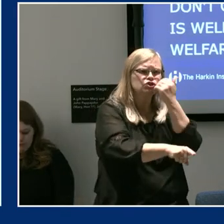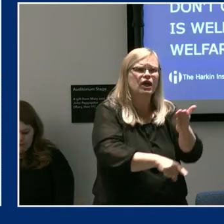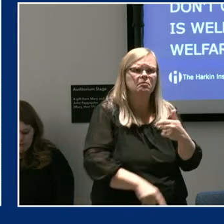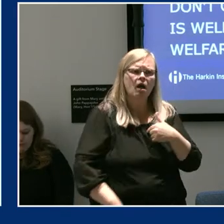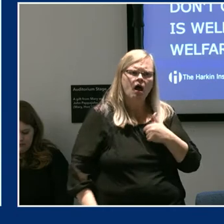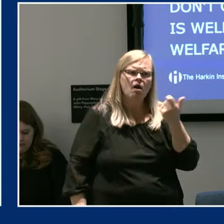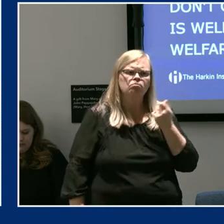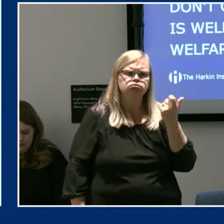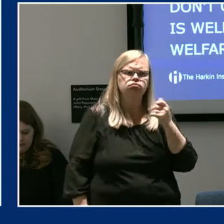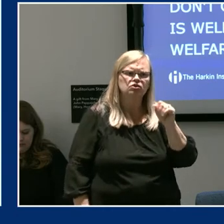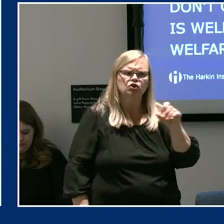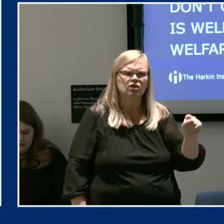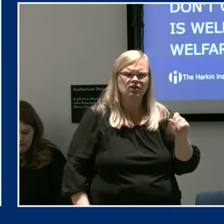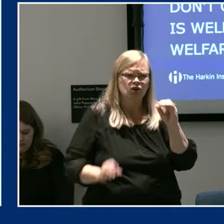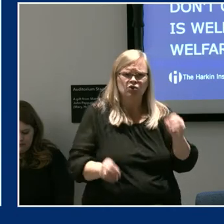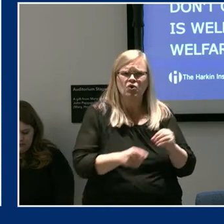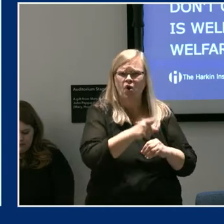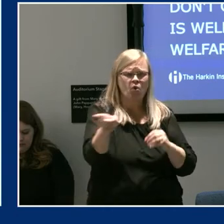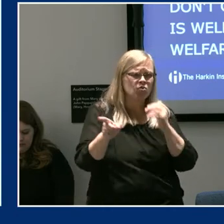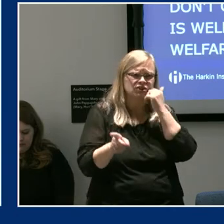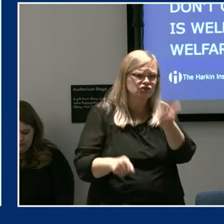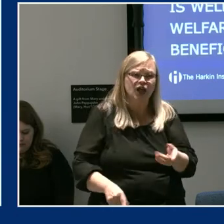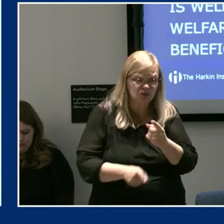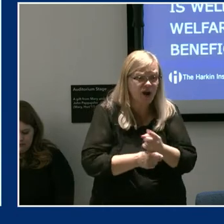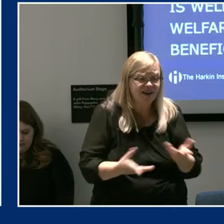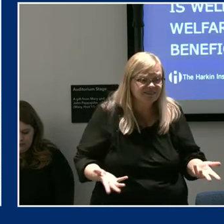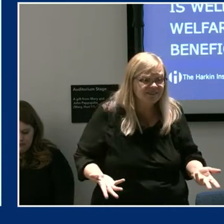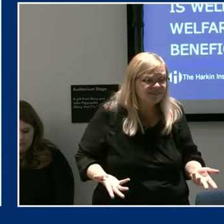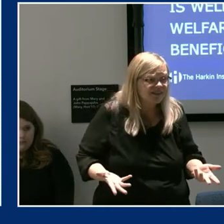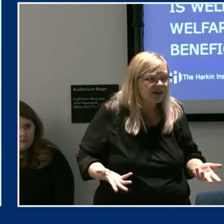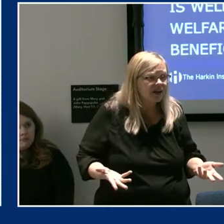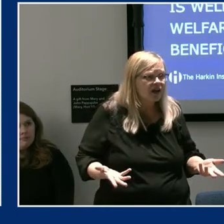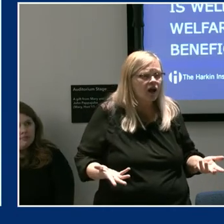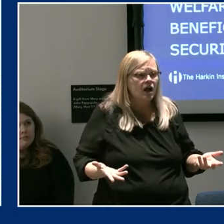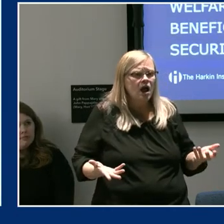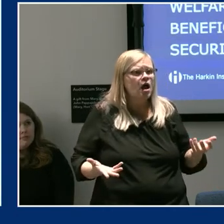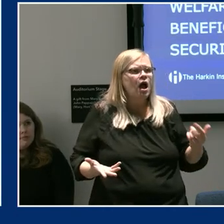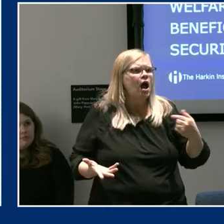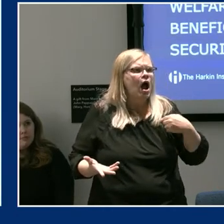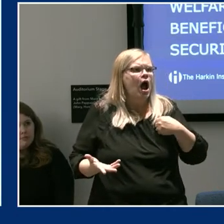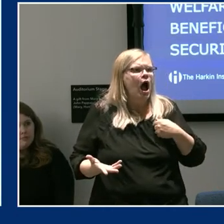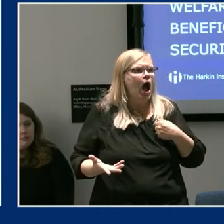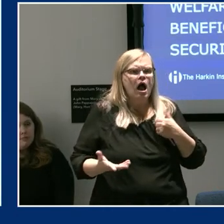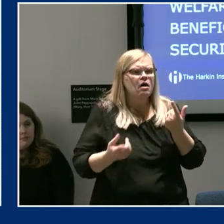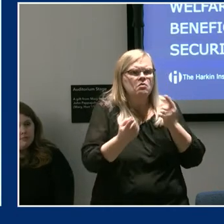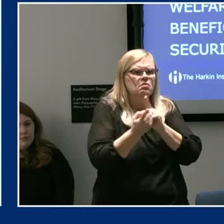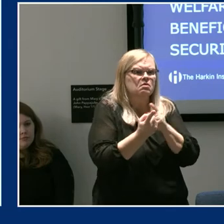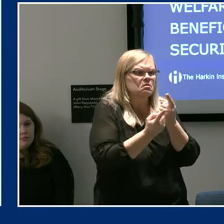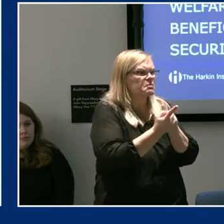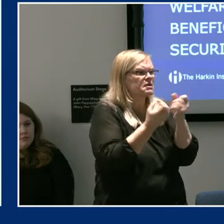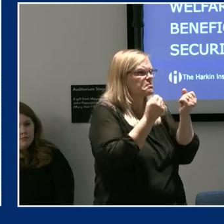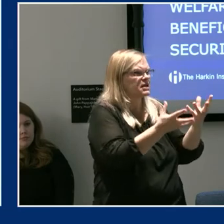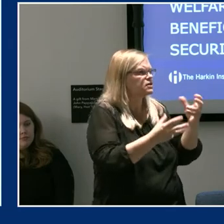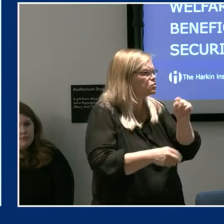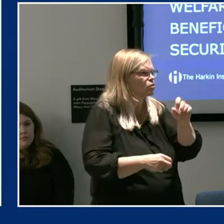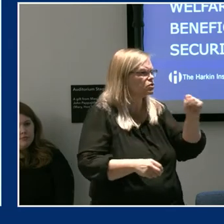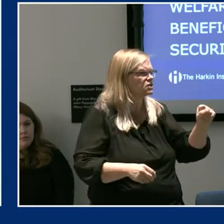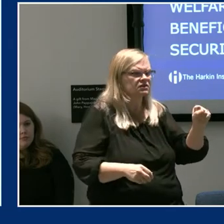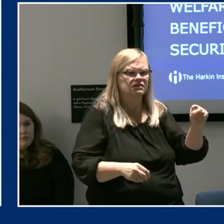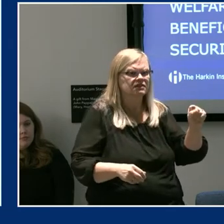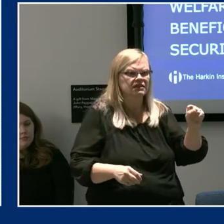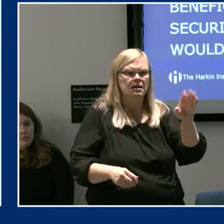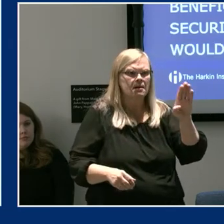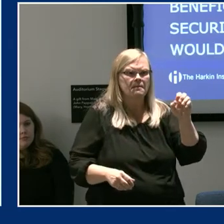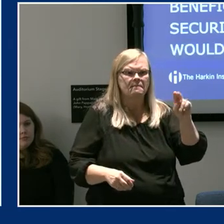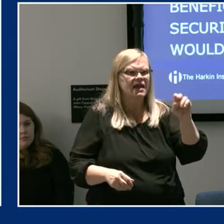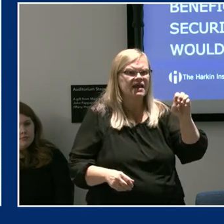on Social Security, right? And I think I don't think I would meet many Social Security beneficiaries that